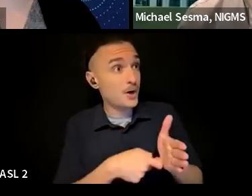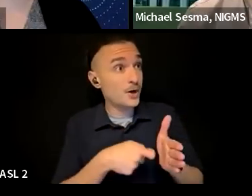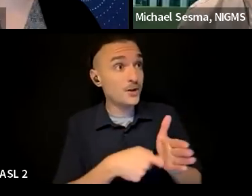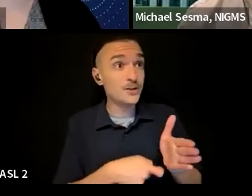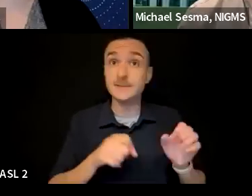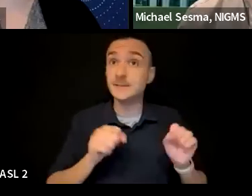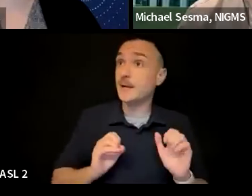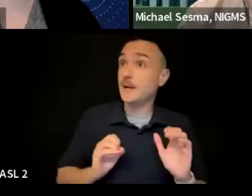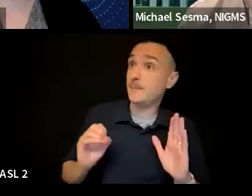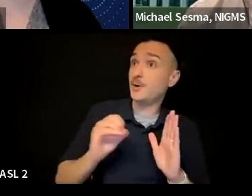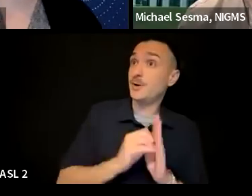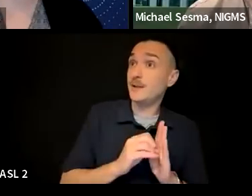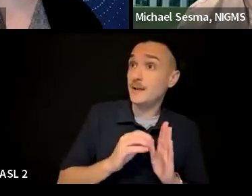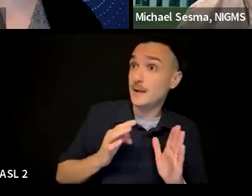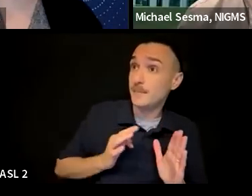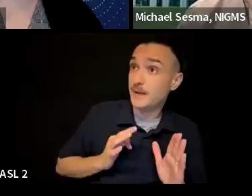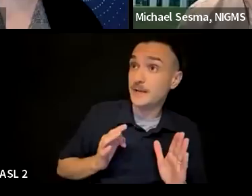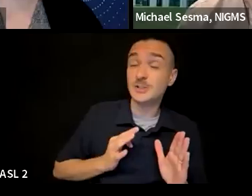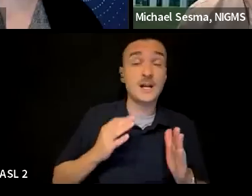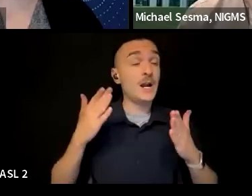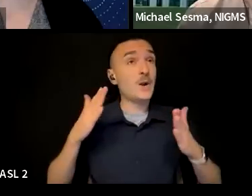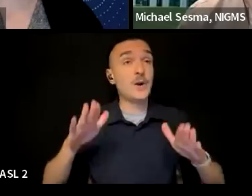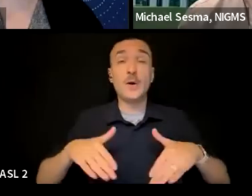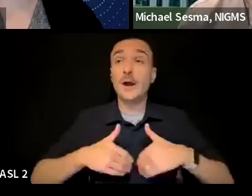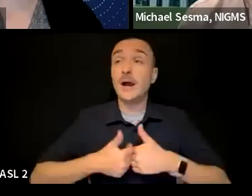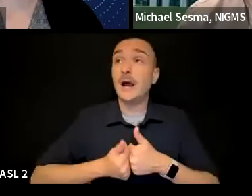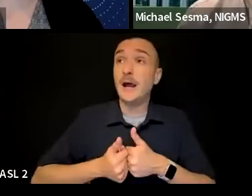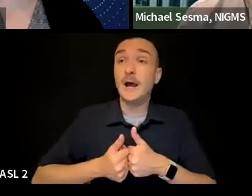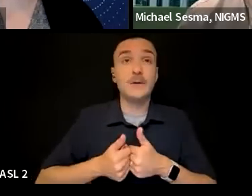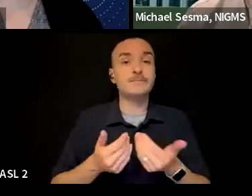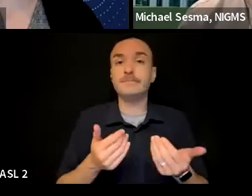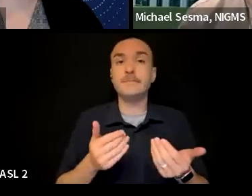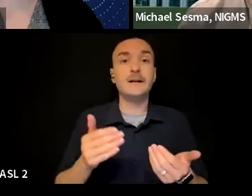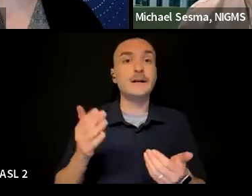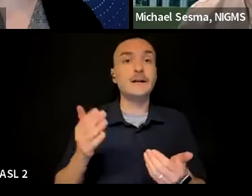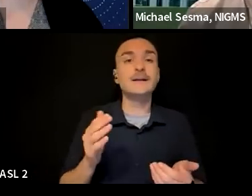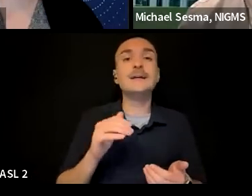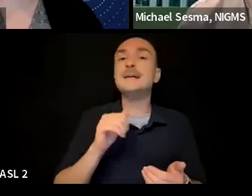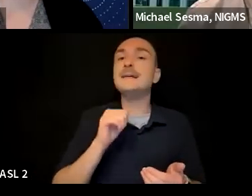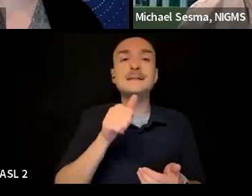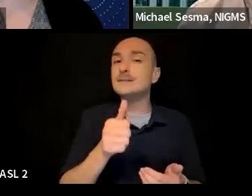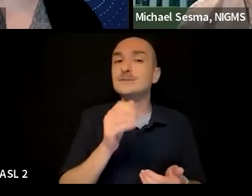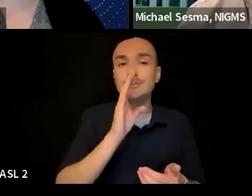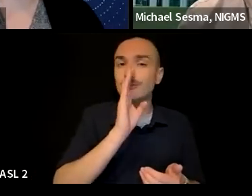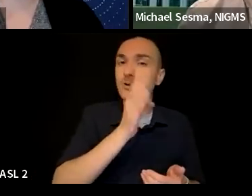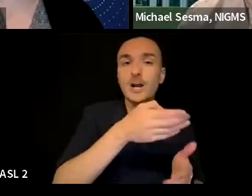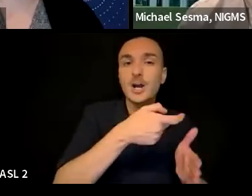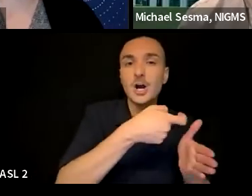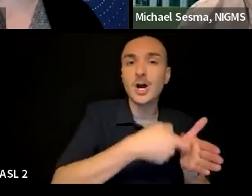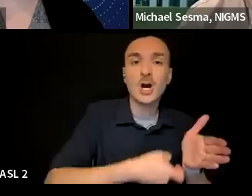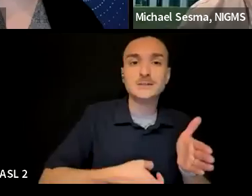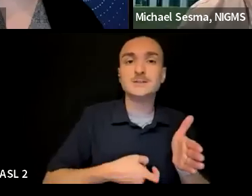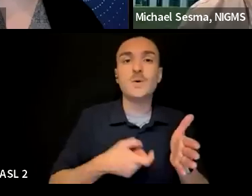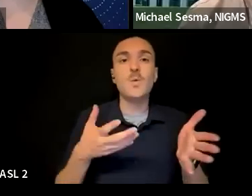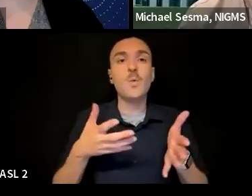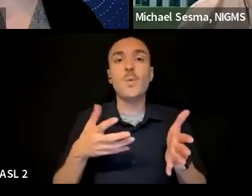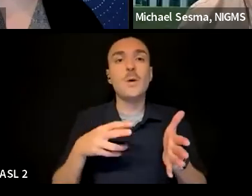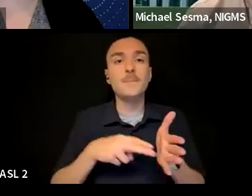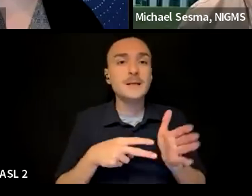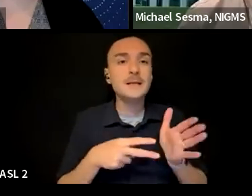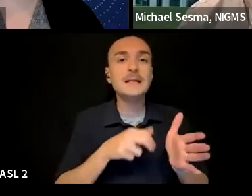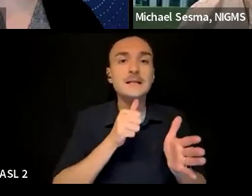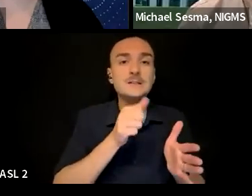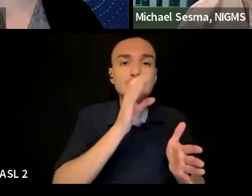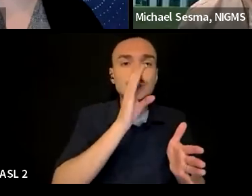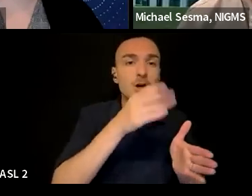don't understand indirect costs. What can I ask for indirect costs, or what can I ask for indirect costs